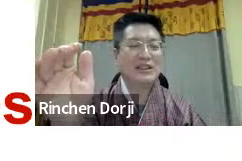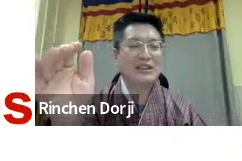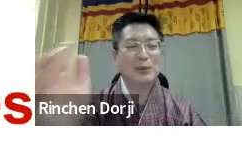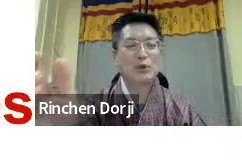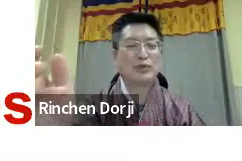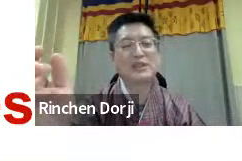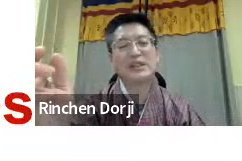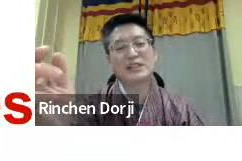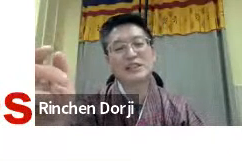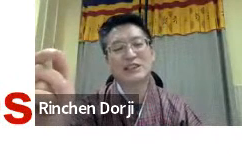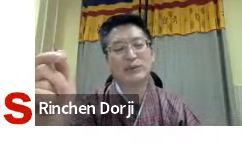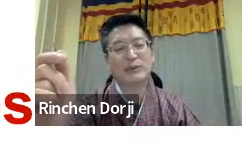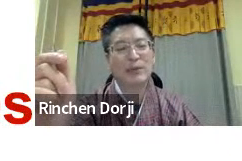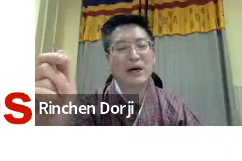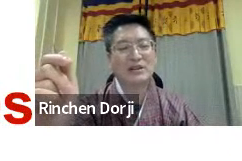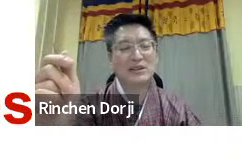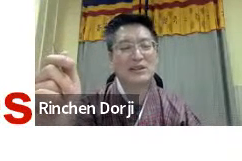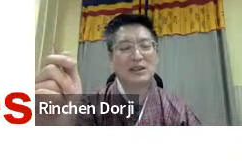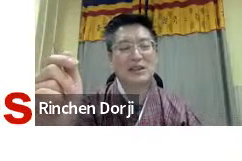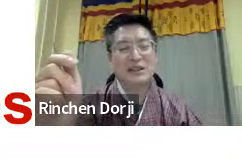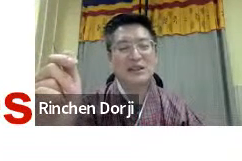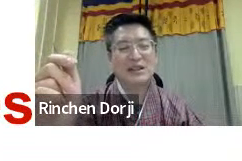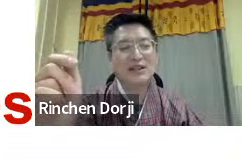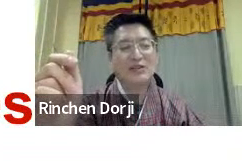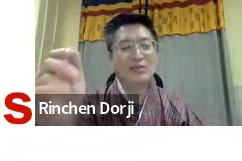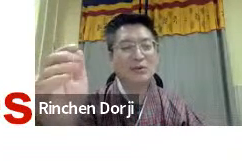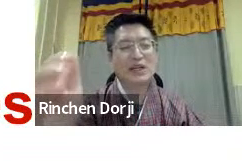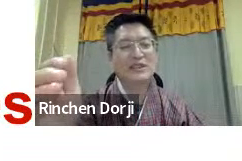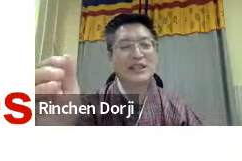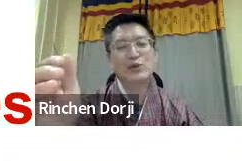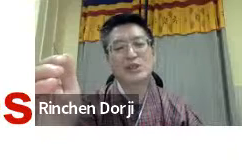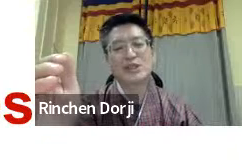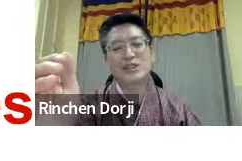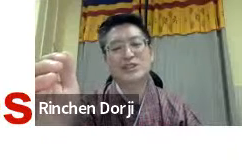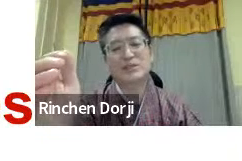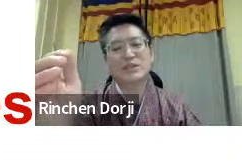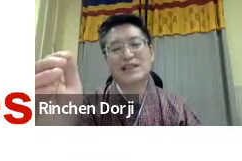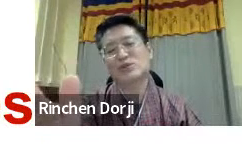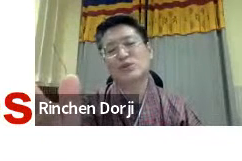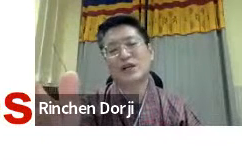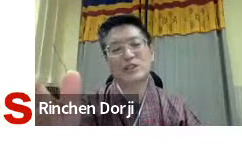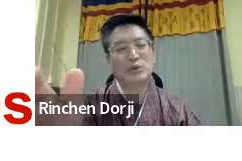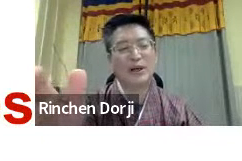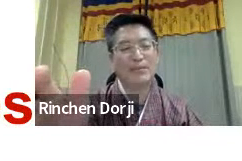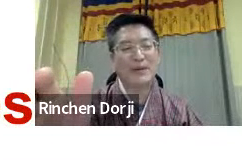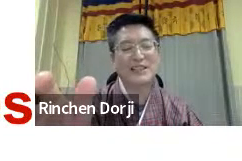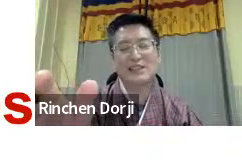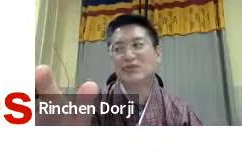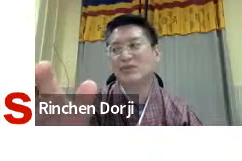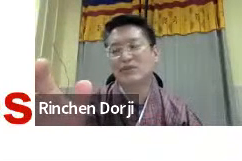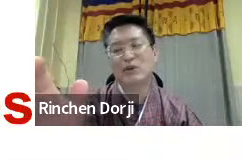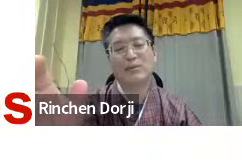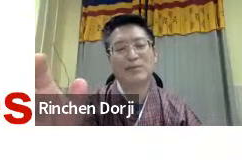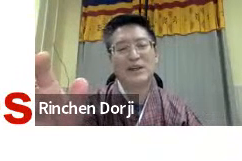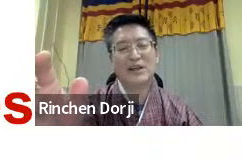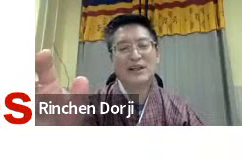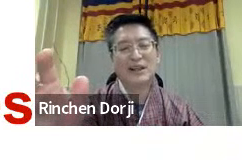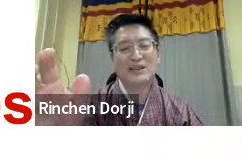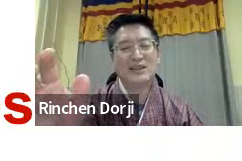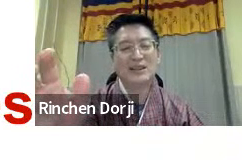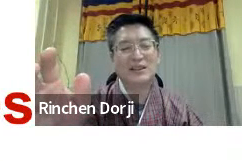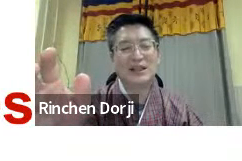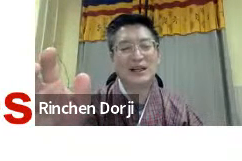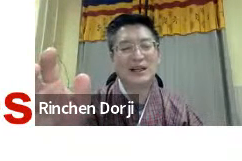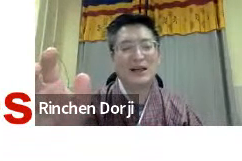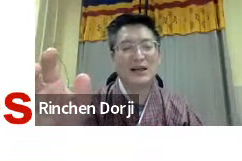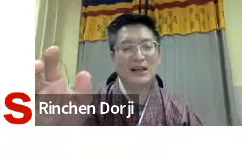doable. Support of international development partners, and Bhutan's education system is set to undergo a massive reform